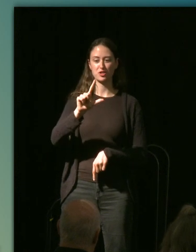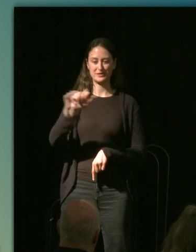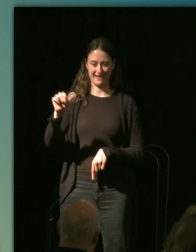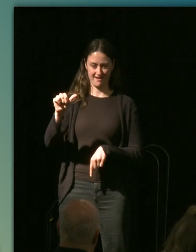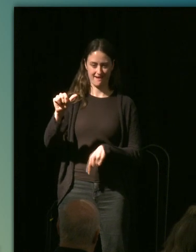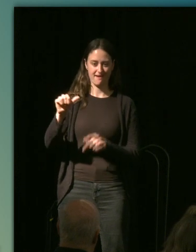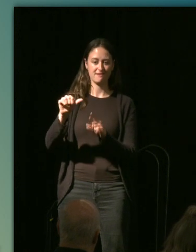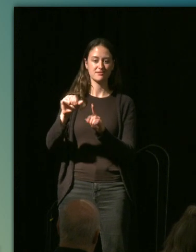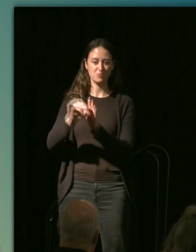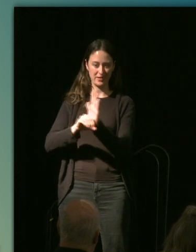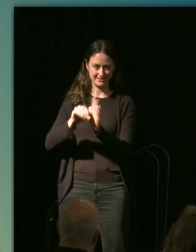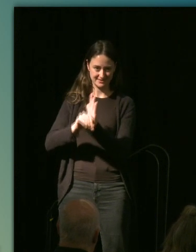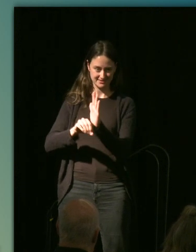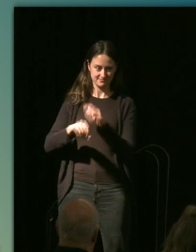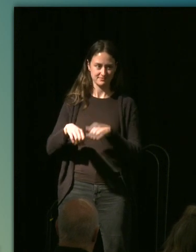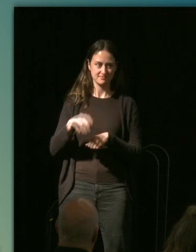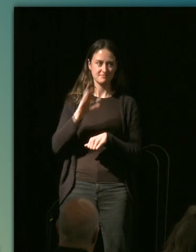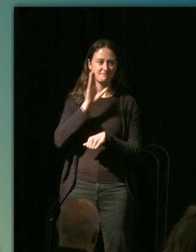and JJ